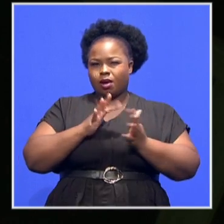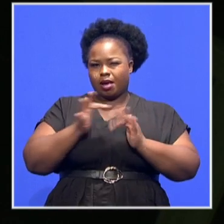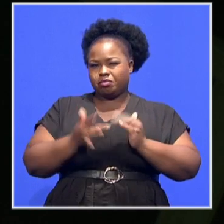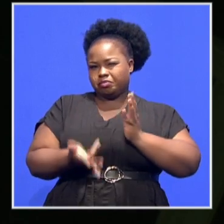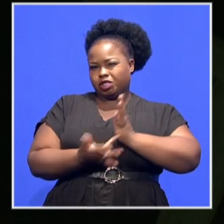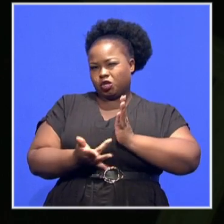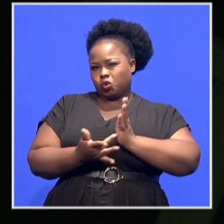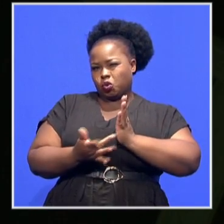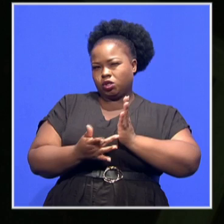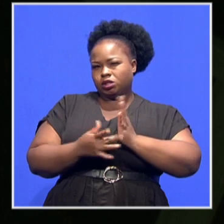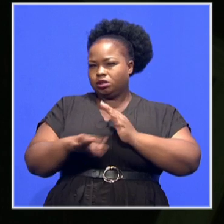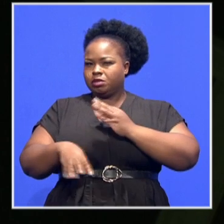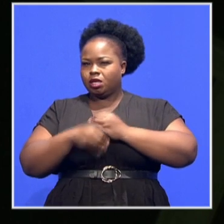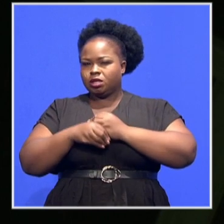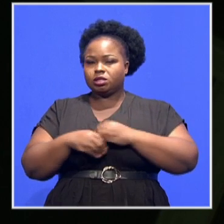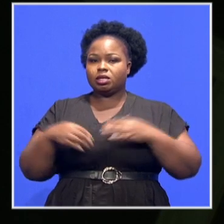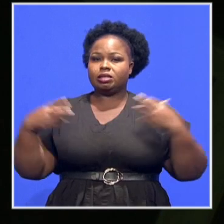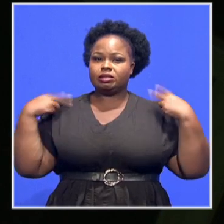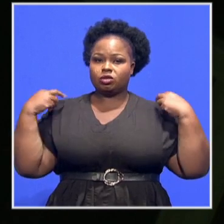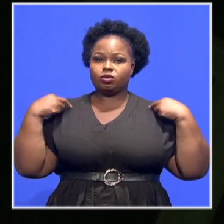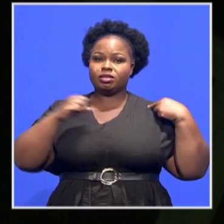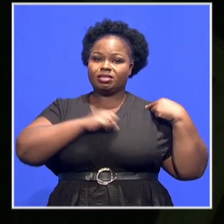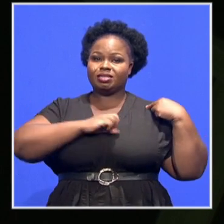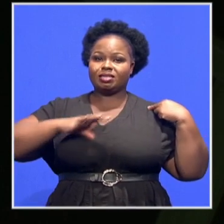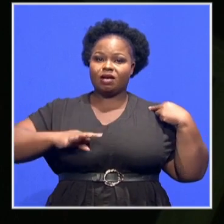technologies and additional security personnel.